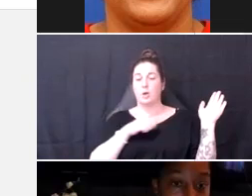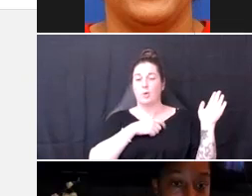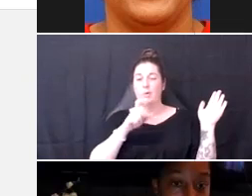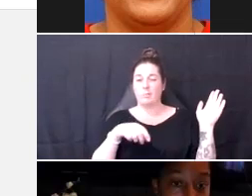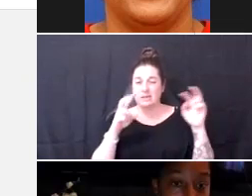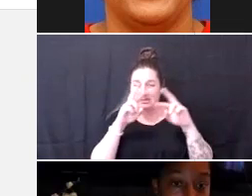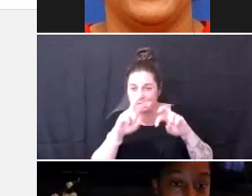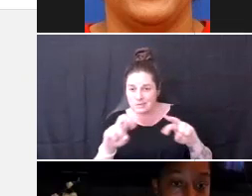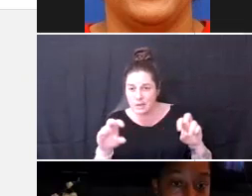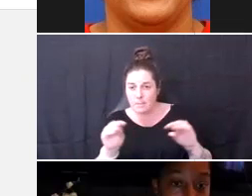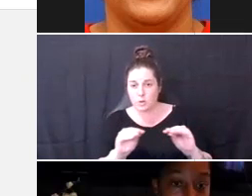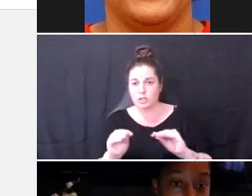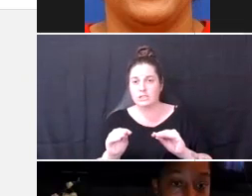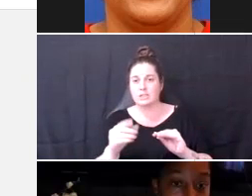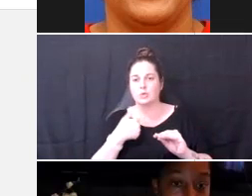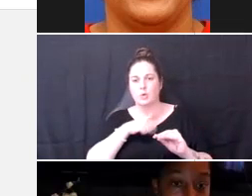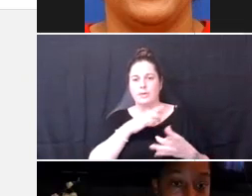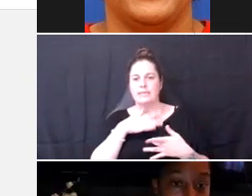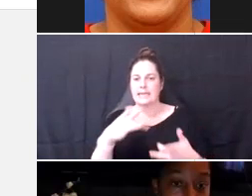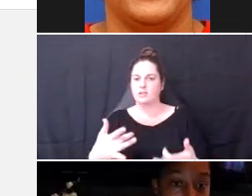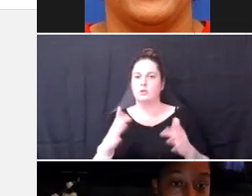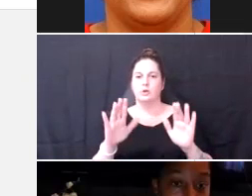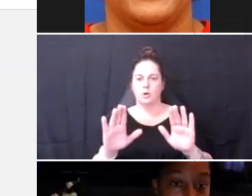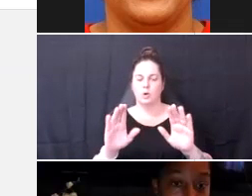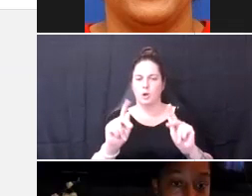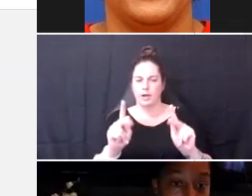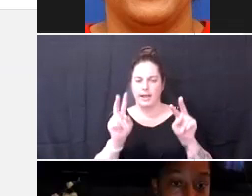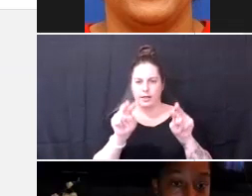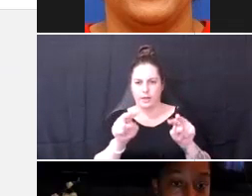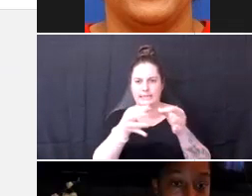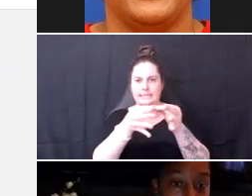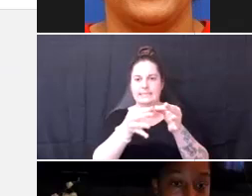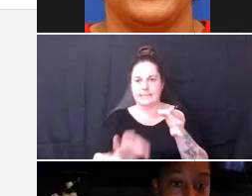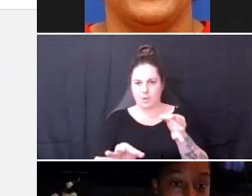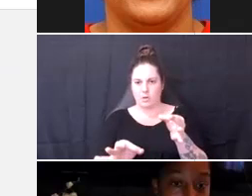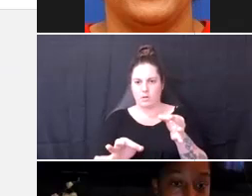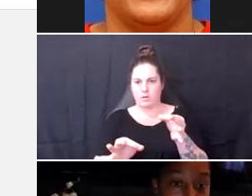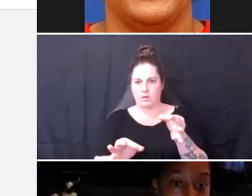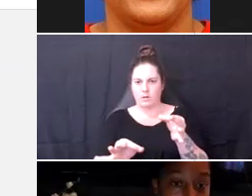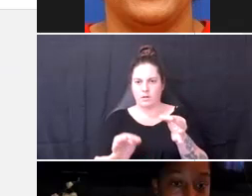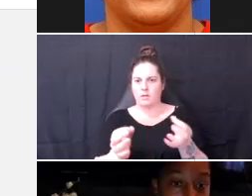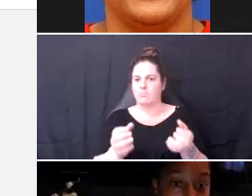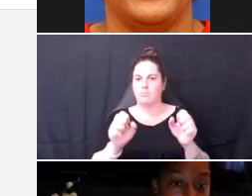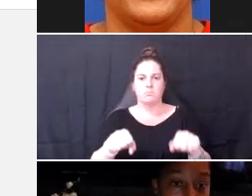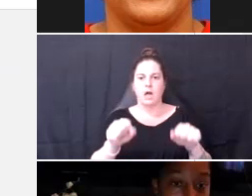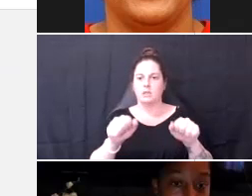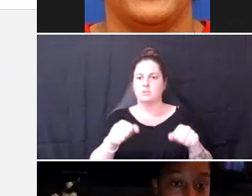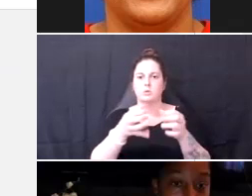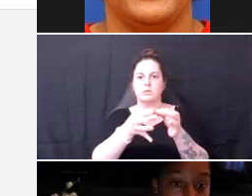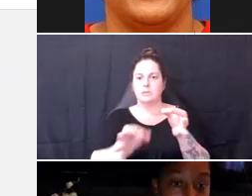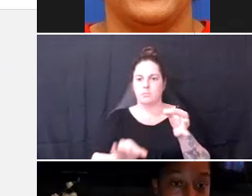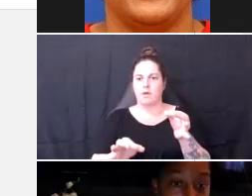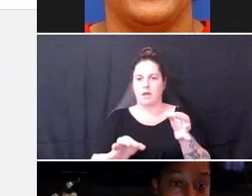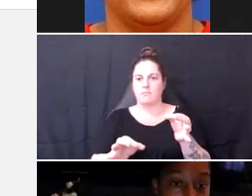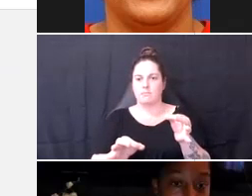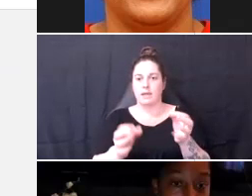is we simplify it. We simplify the motion as much as possible. And so for us